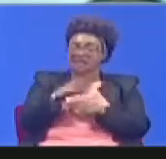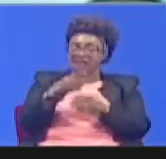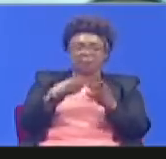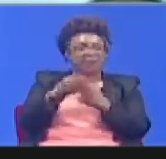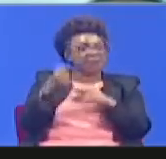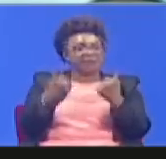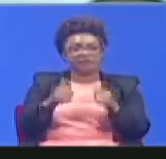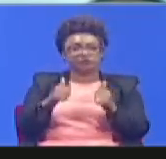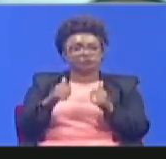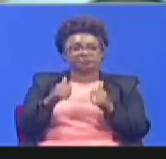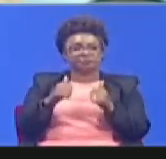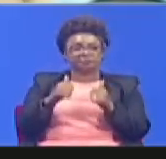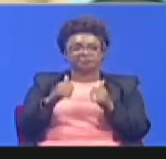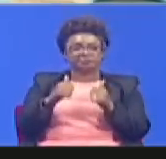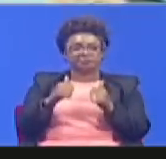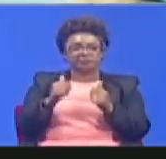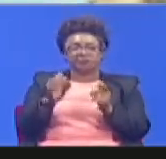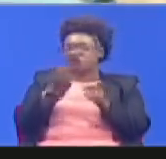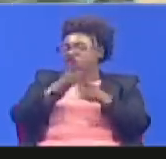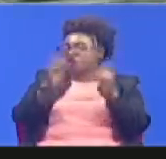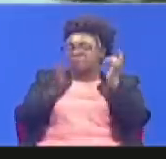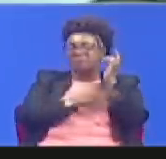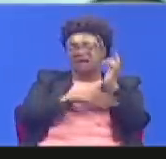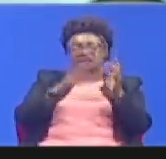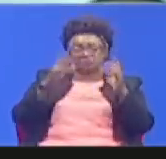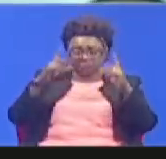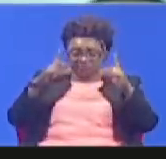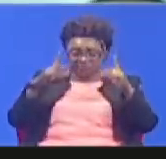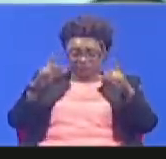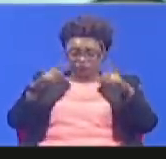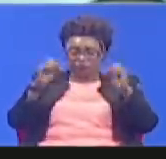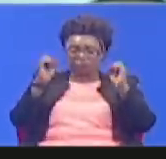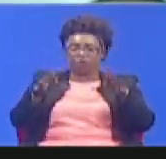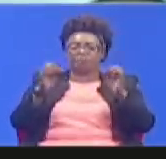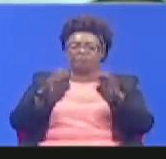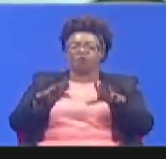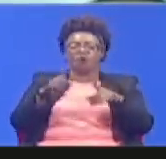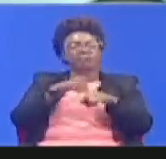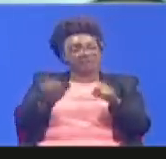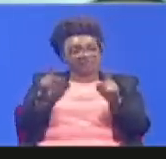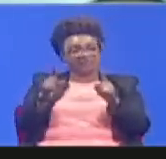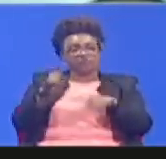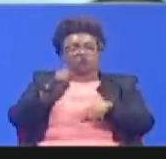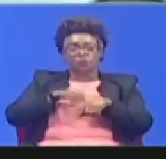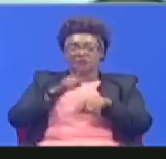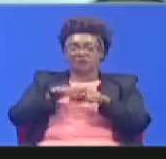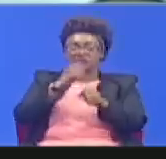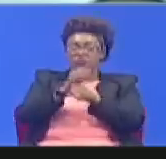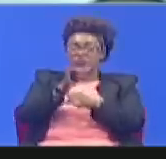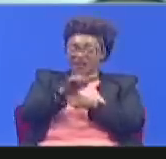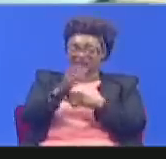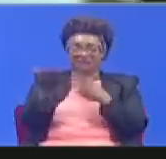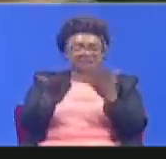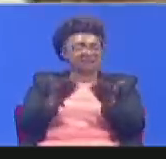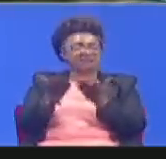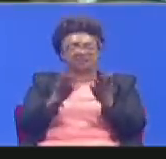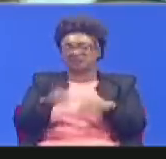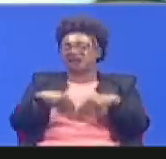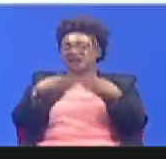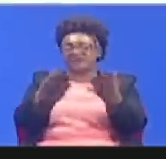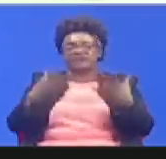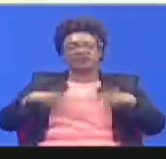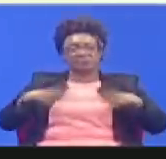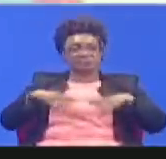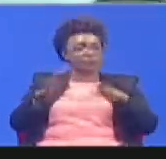post his photos, how he lives, but it's bad when he posts when the services are not rendered for the people